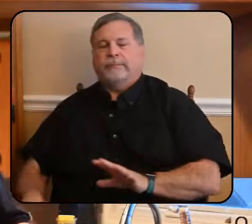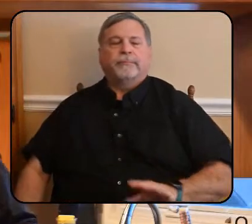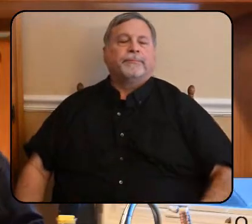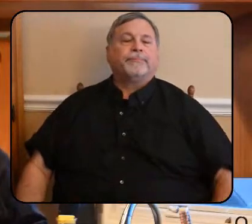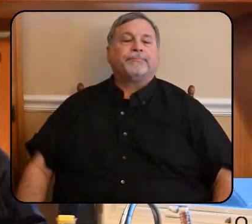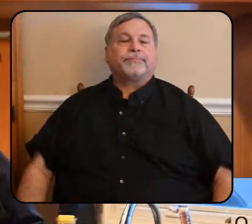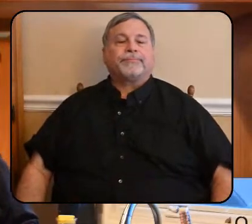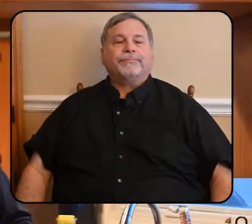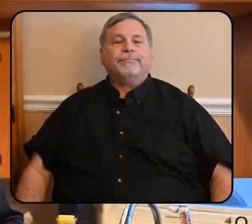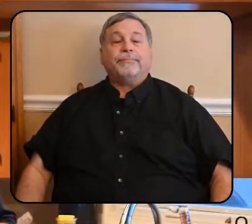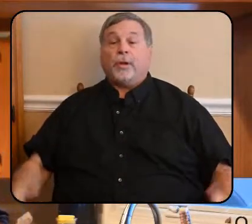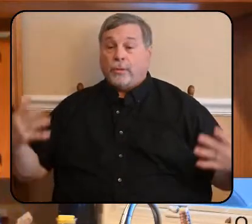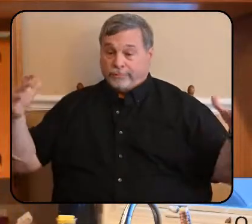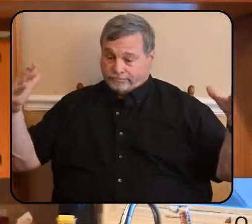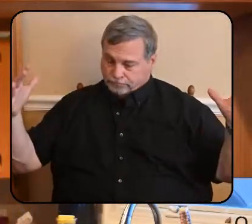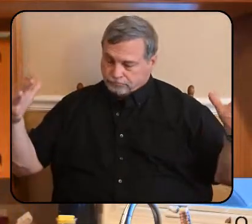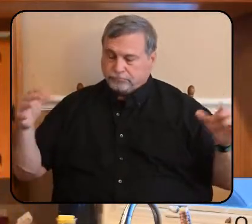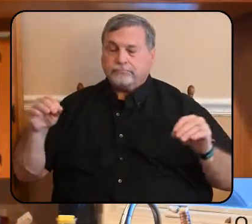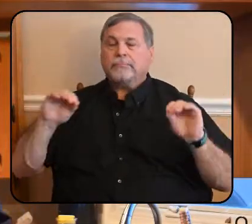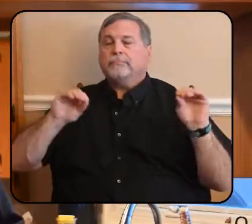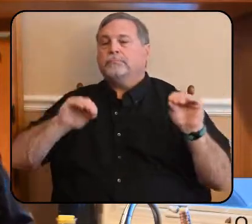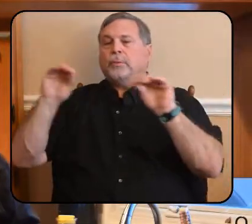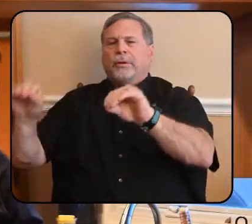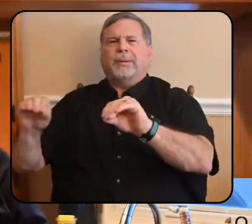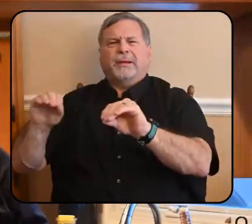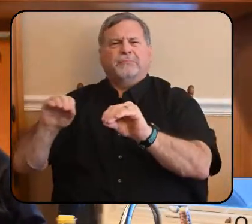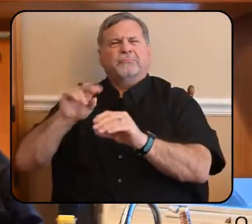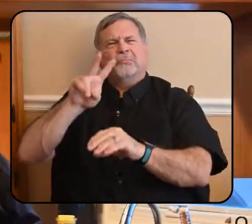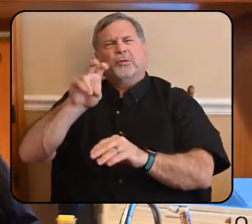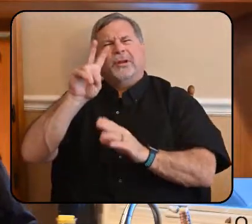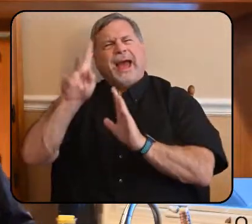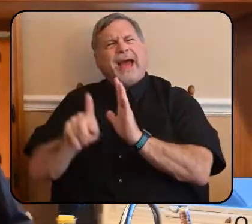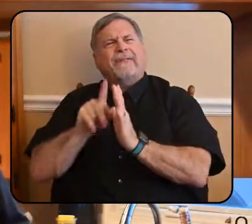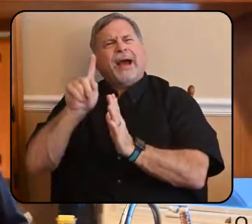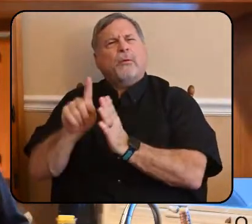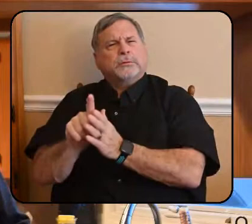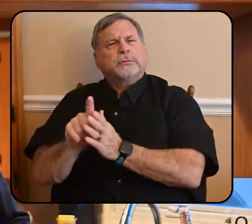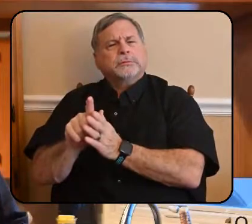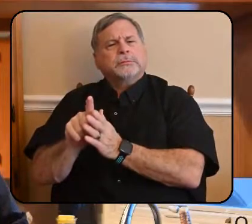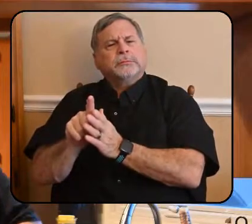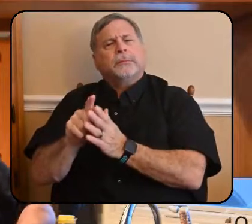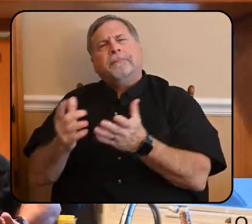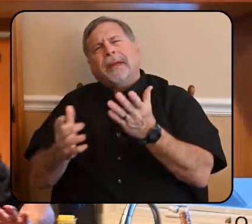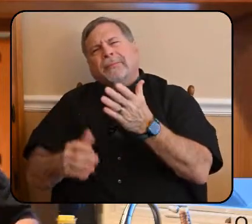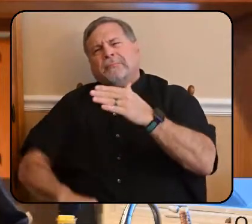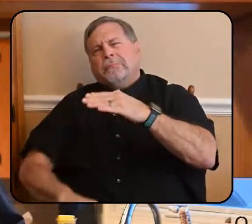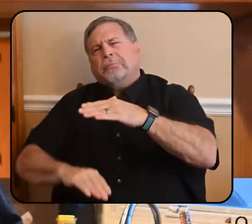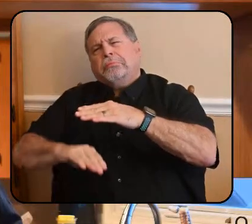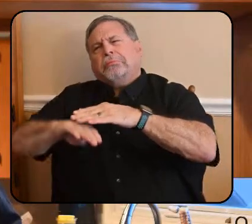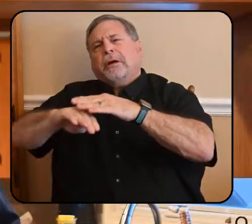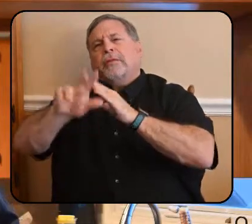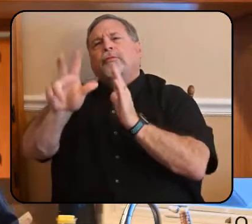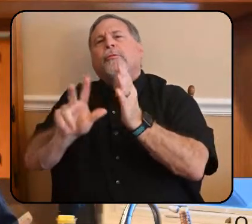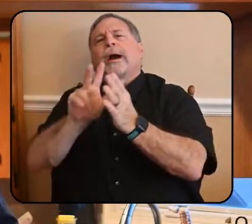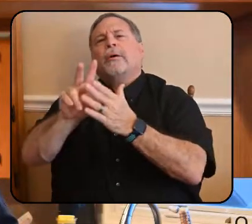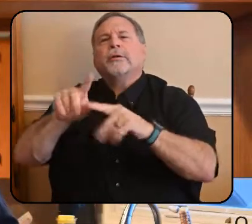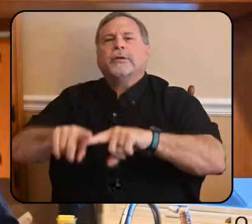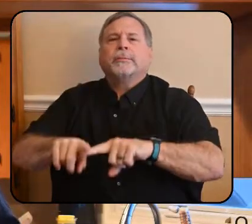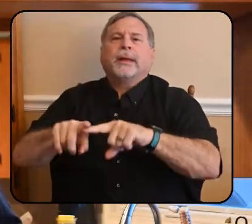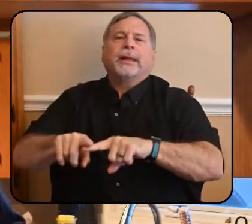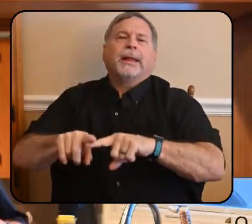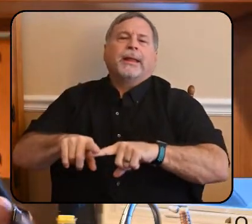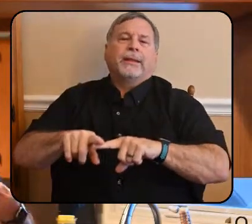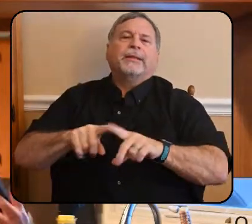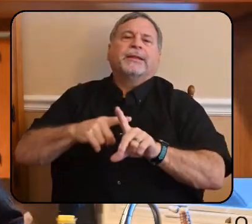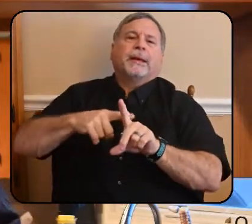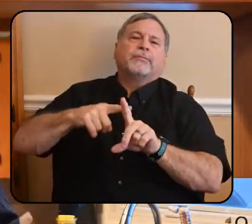had the pork belly on for about 2.5 hours. It might take as much as 3, just depends on how the temperatures are